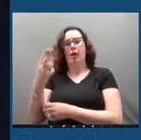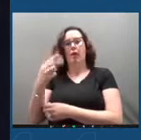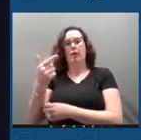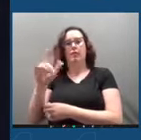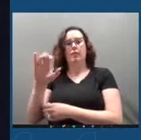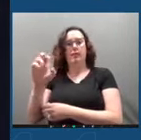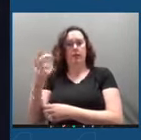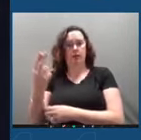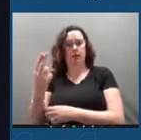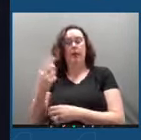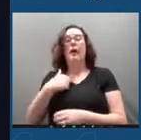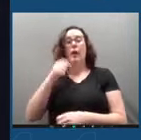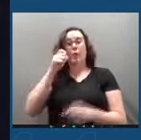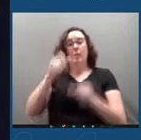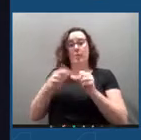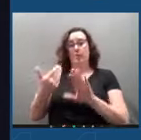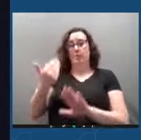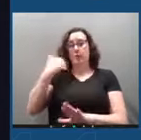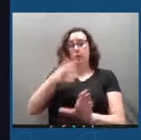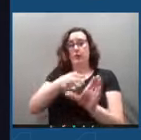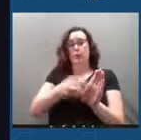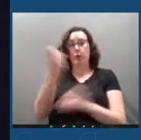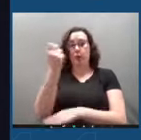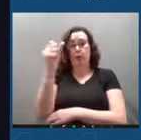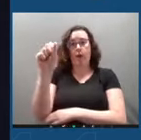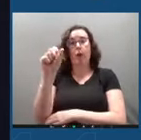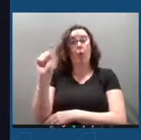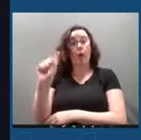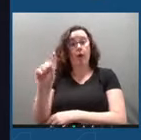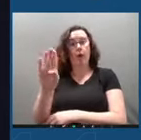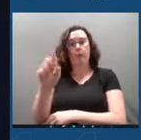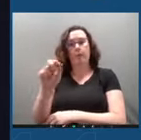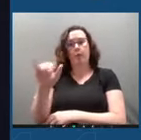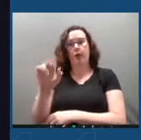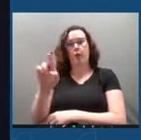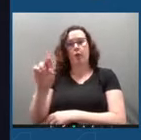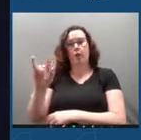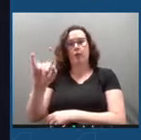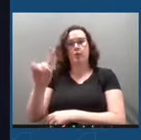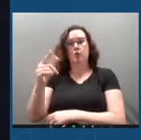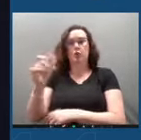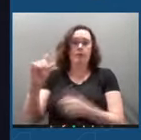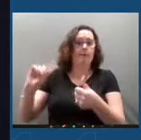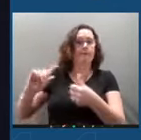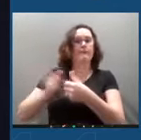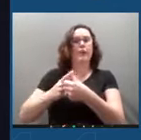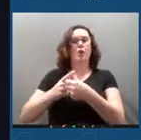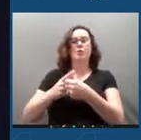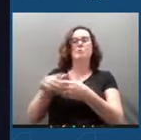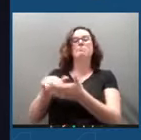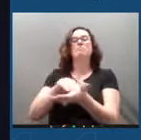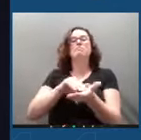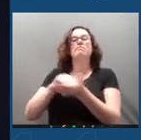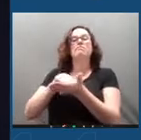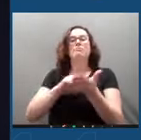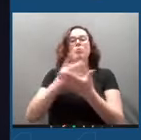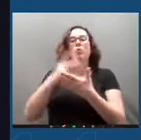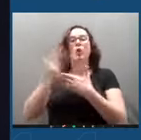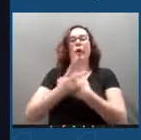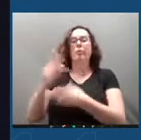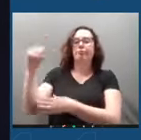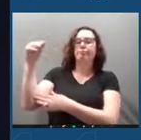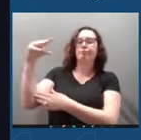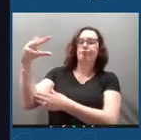joining a protest in Bay Ridge to get the first pilot program for a speed camera in a school zone turned